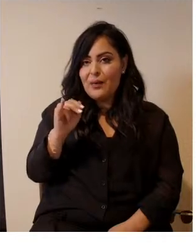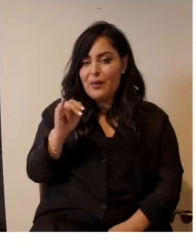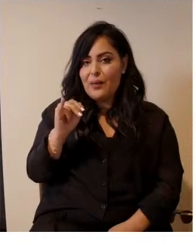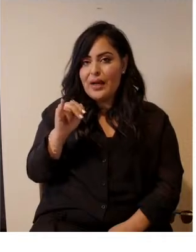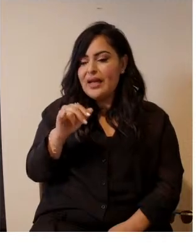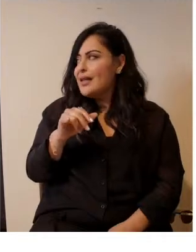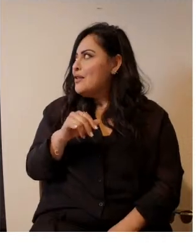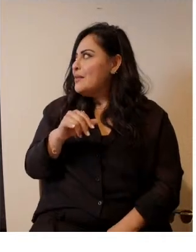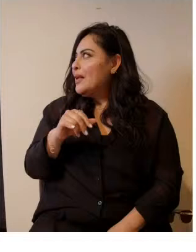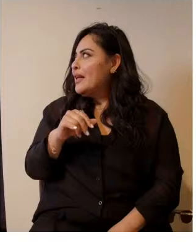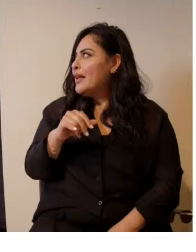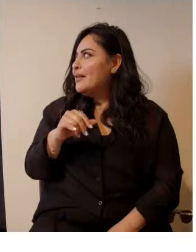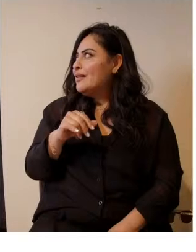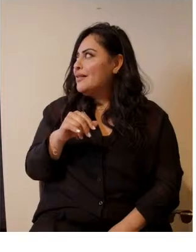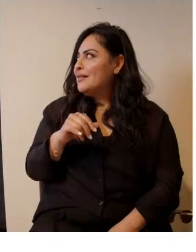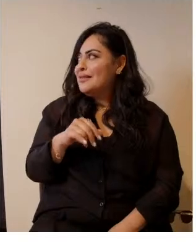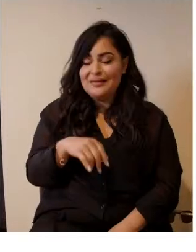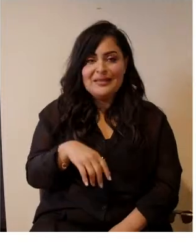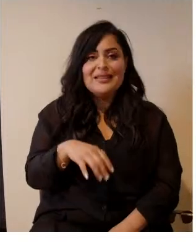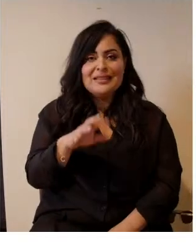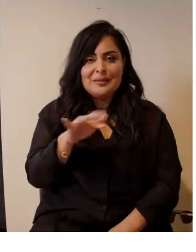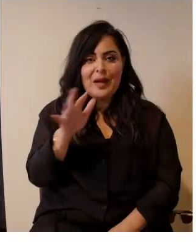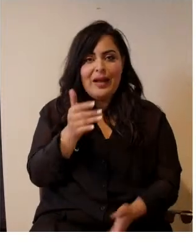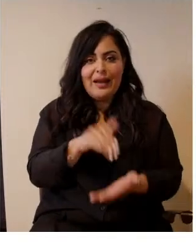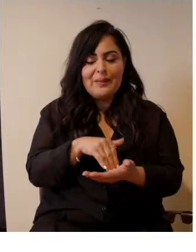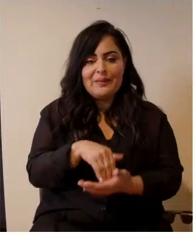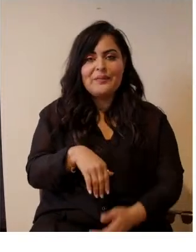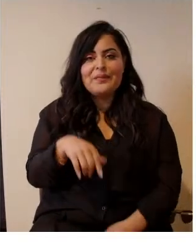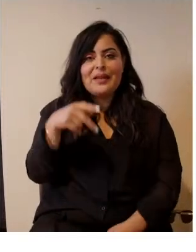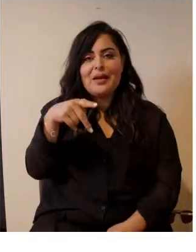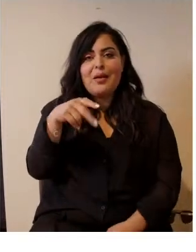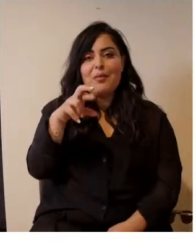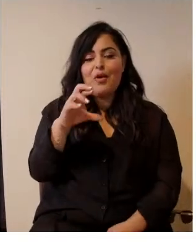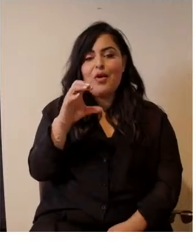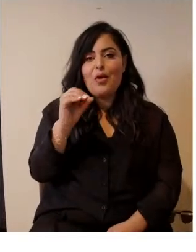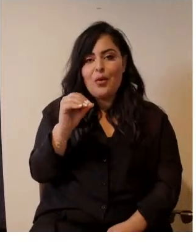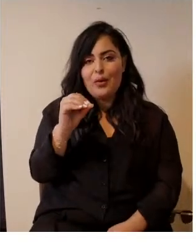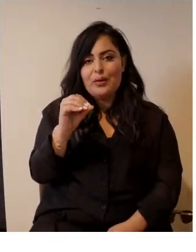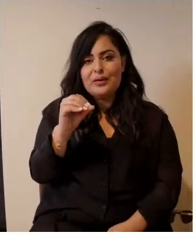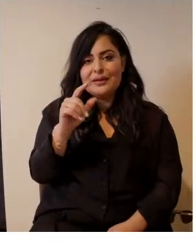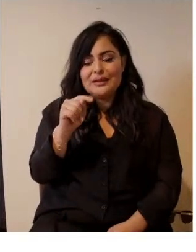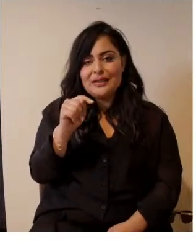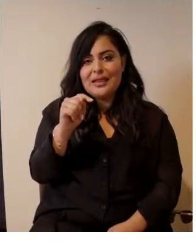GENASYS.com. Can you spell that again? Yes. Protect, Protect.